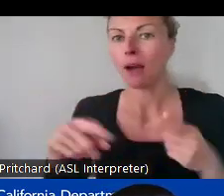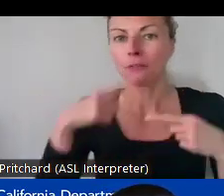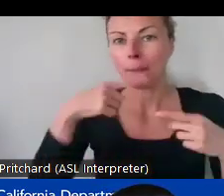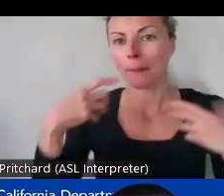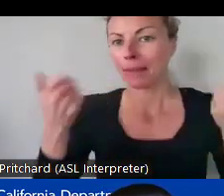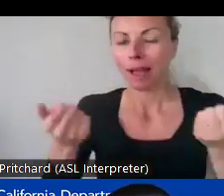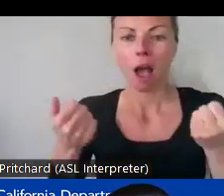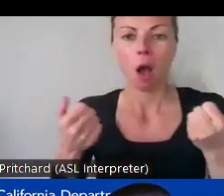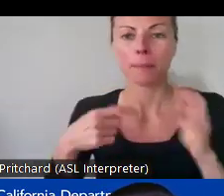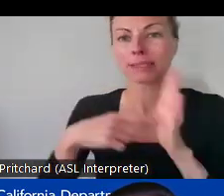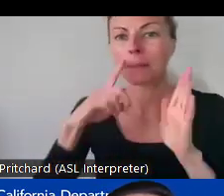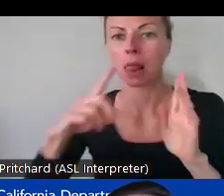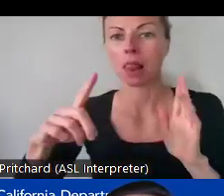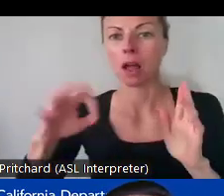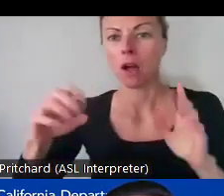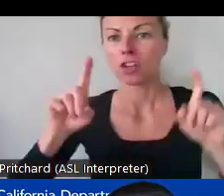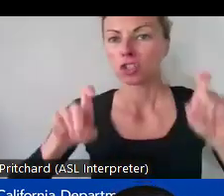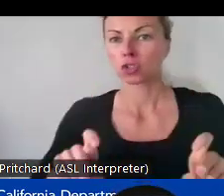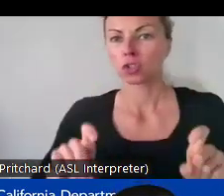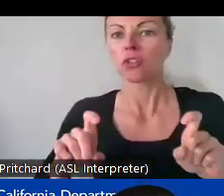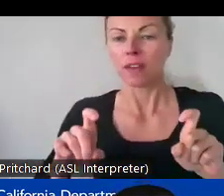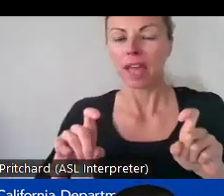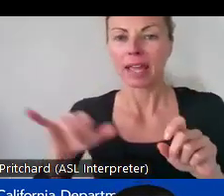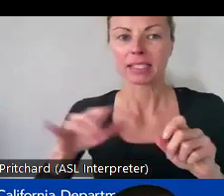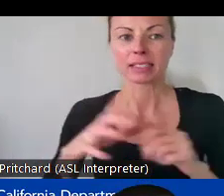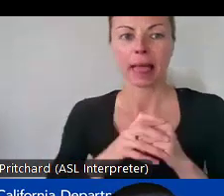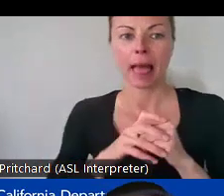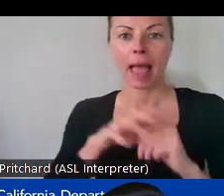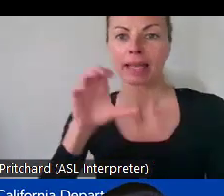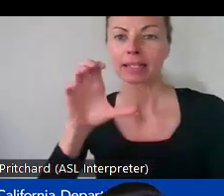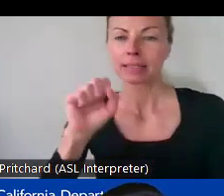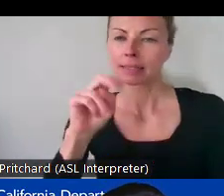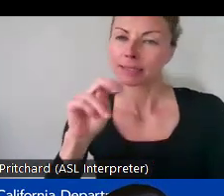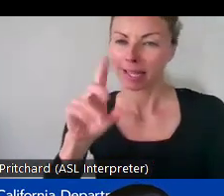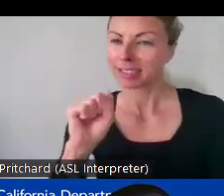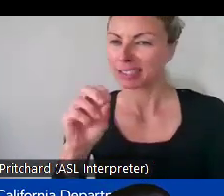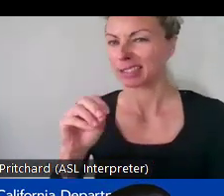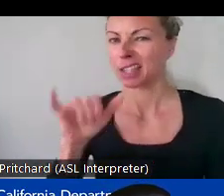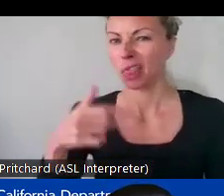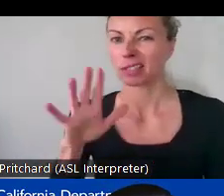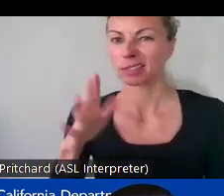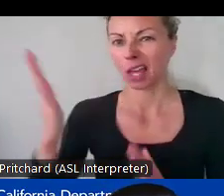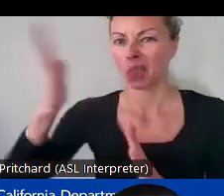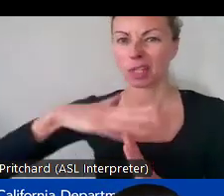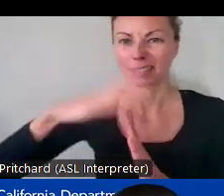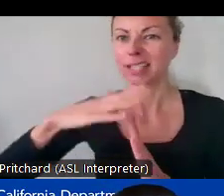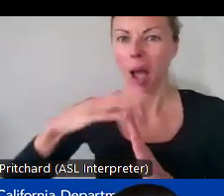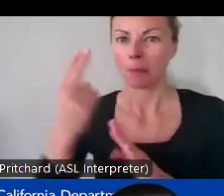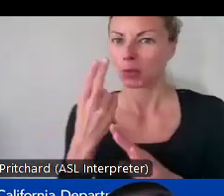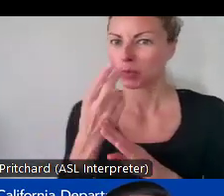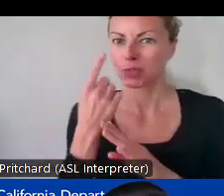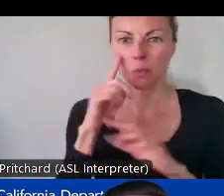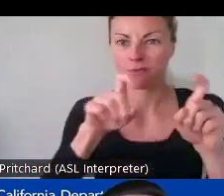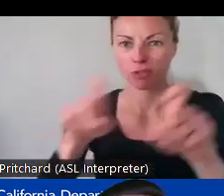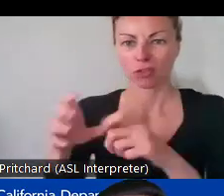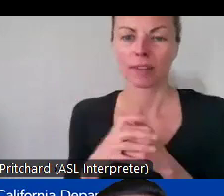survey data includes the census, which is kind of the gold standard of surveys, and something that we're all familiar with and is obviously widely used. We also use the California